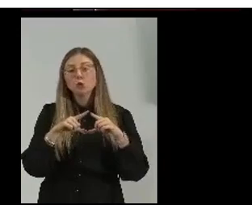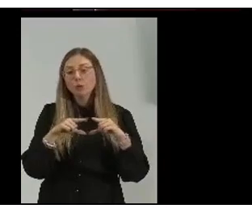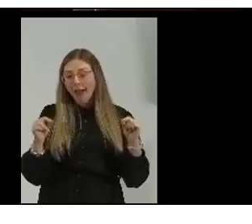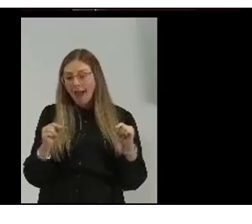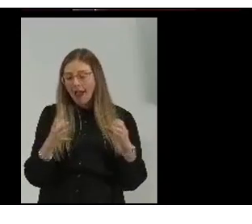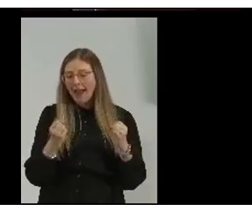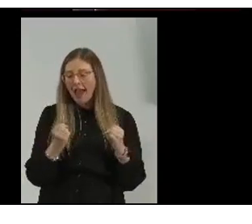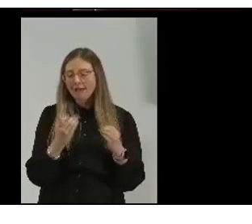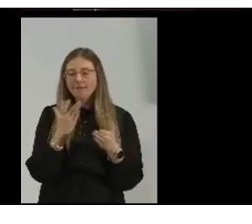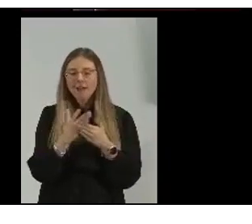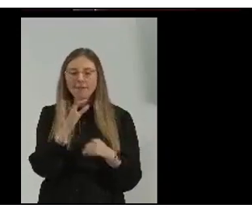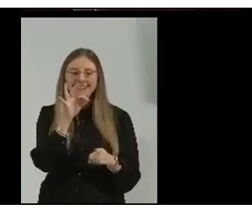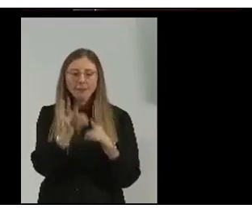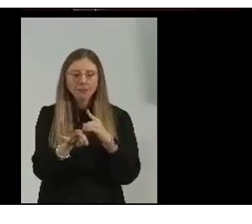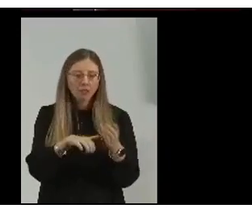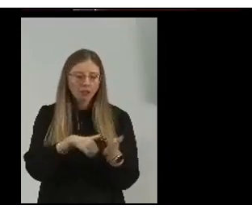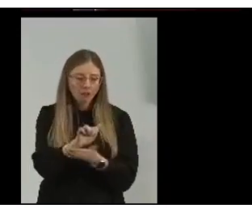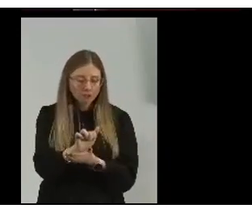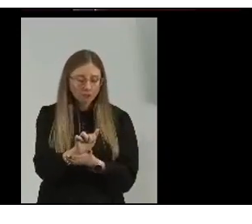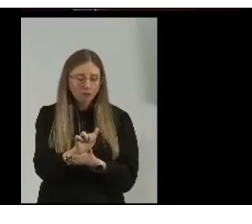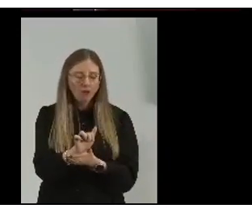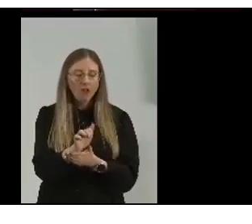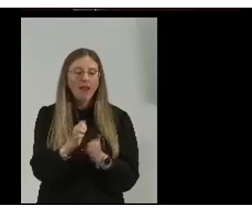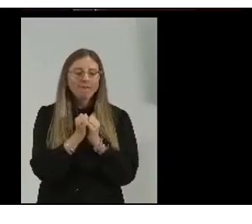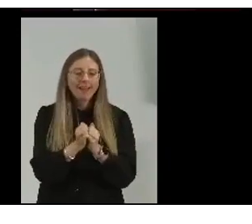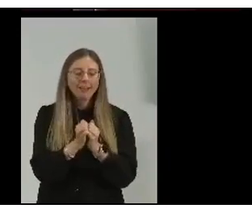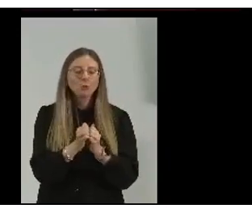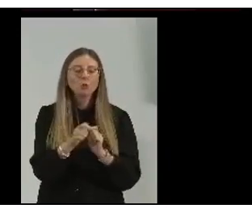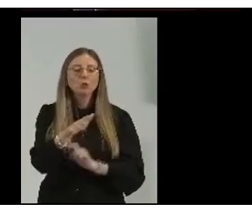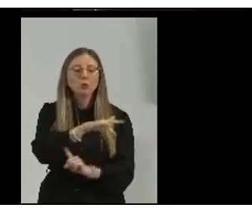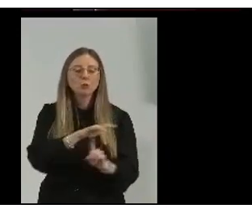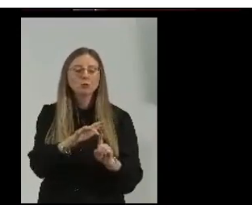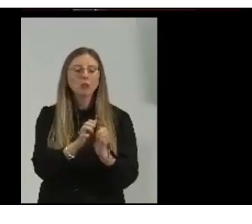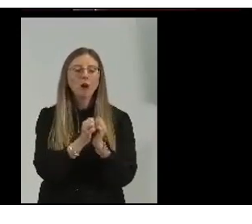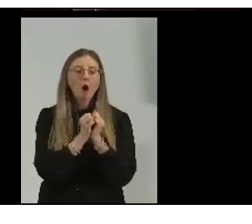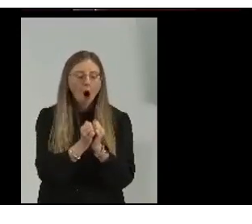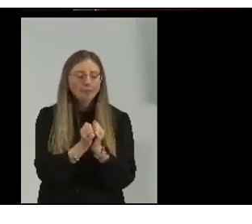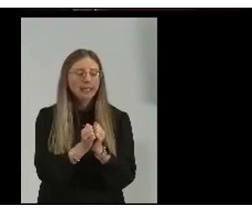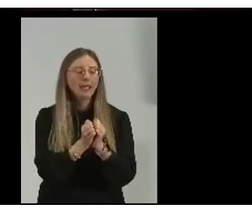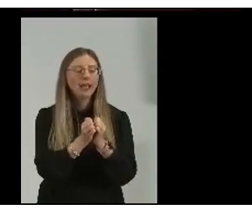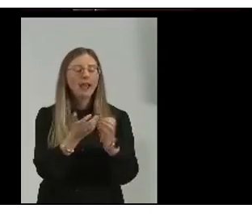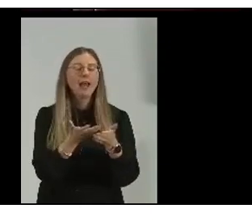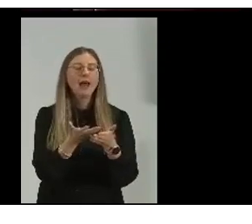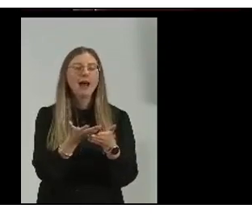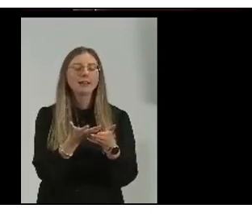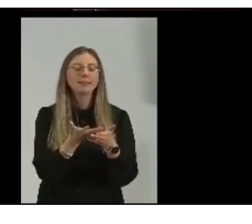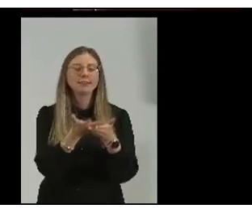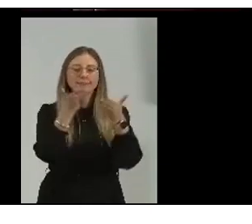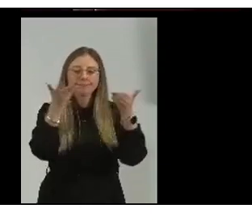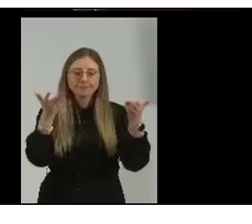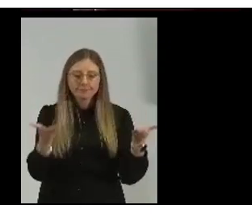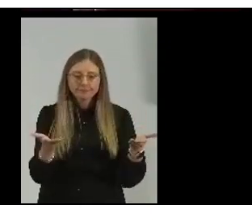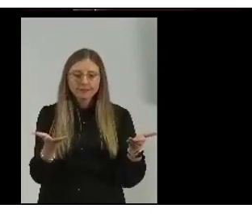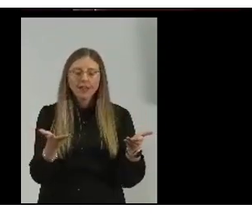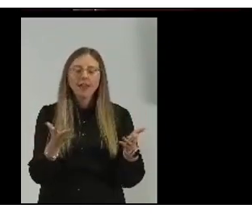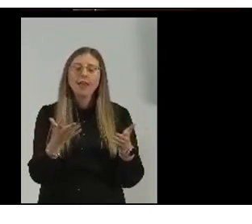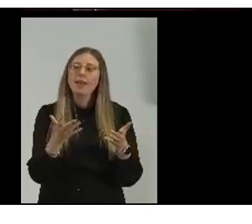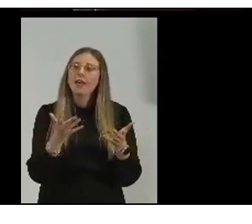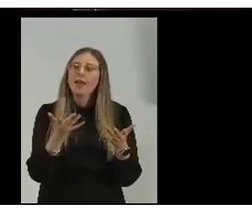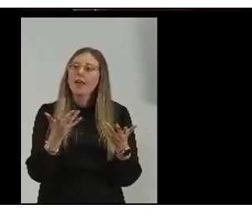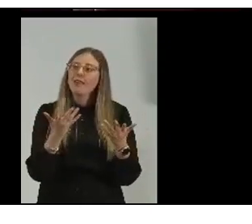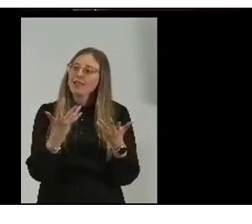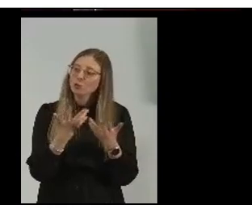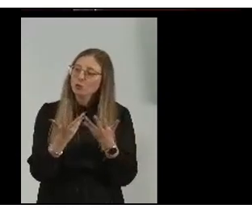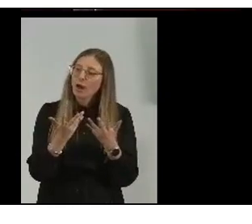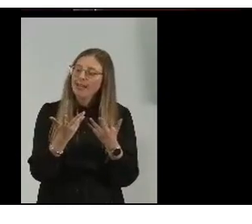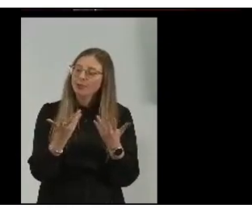culture that values social harmony and conformity, which can shape the perception of